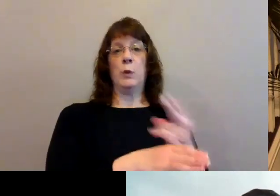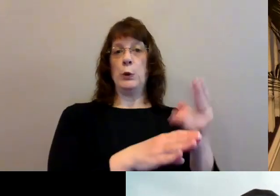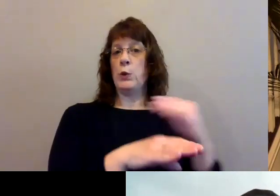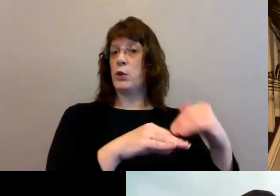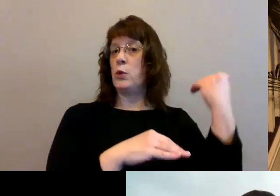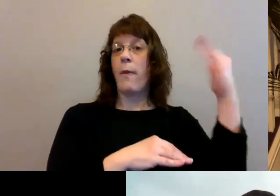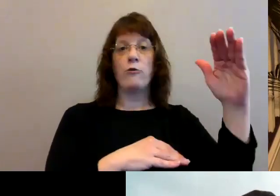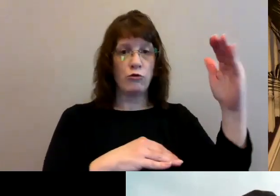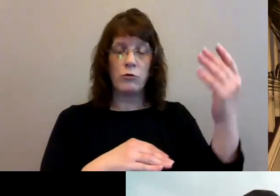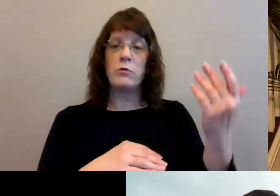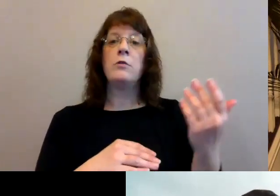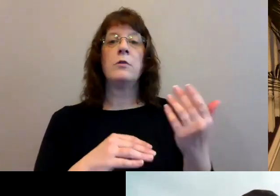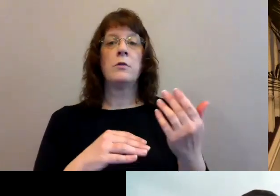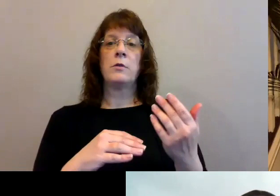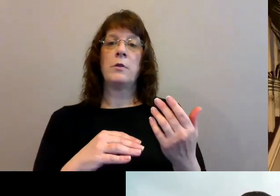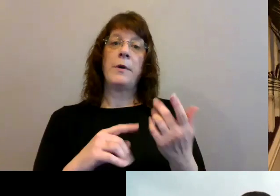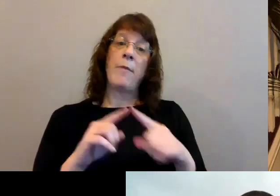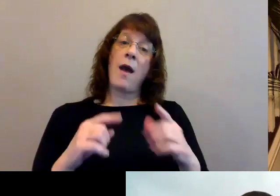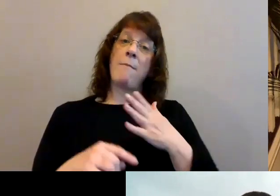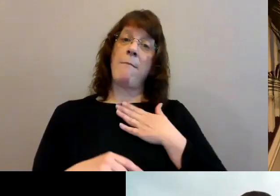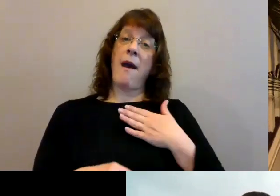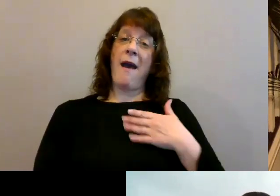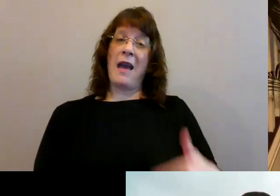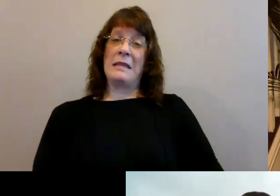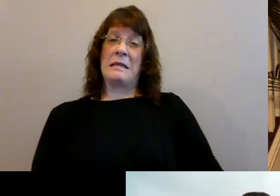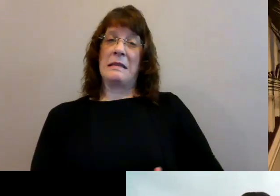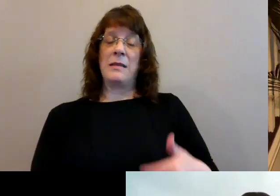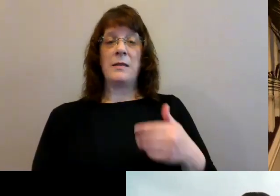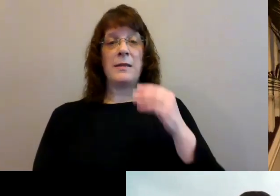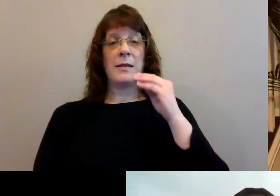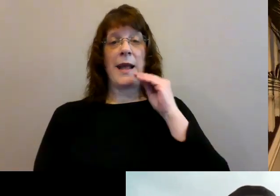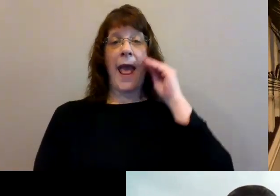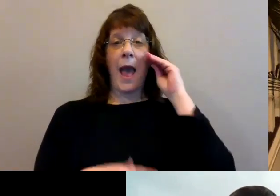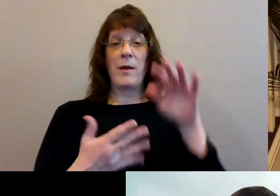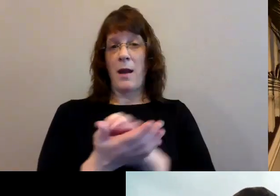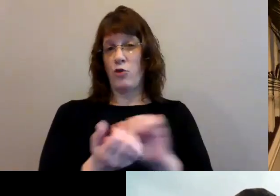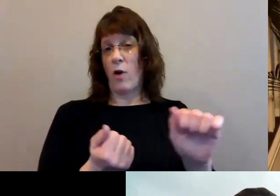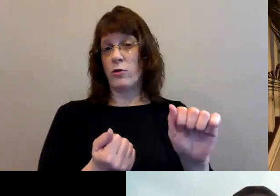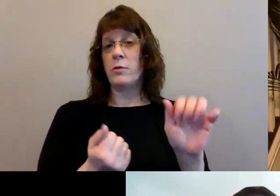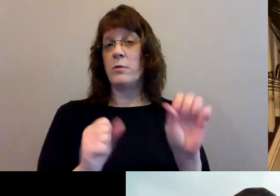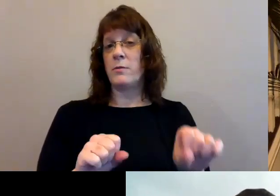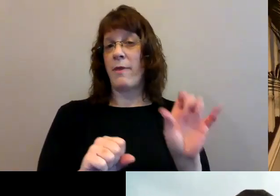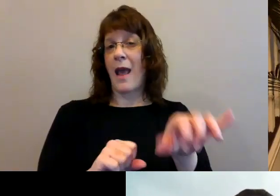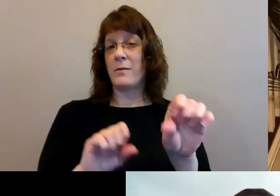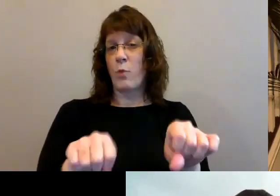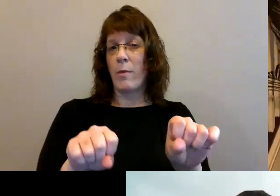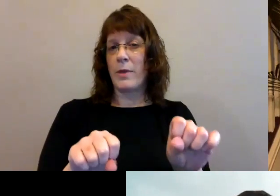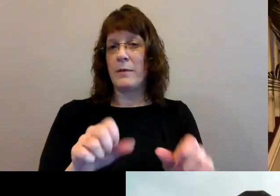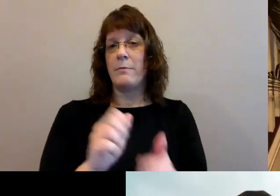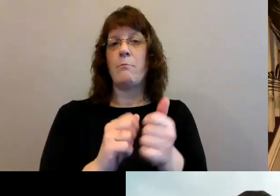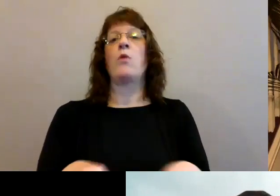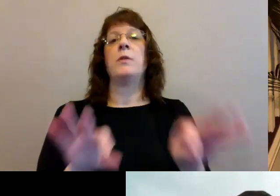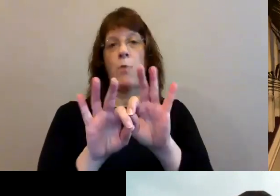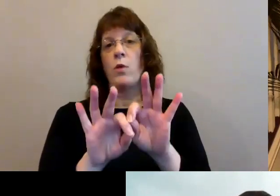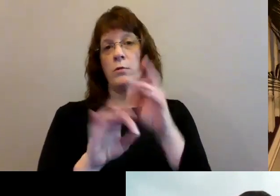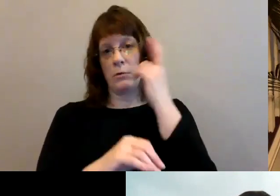these animals. But my sense is that habitat destruction is probably the most important